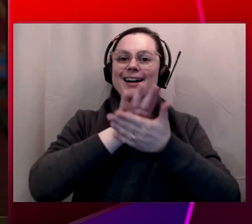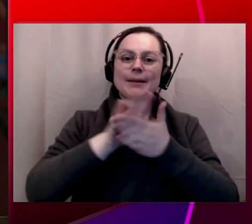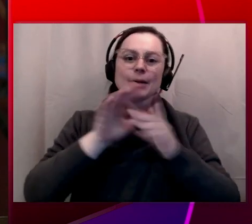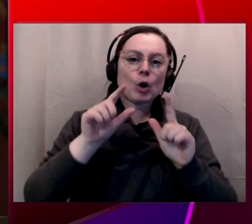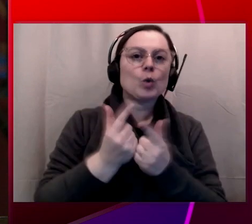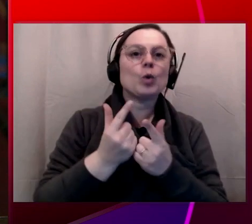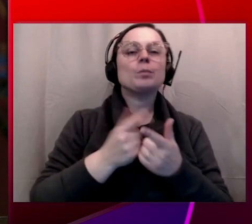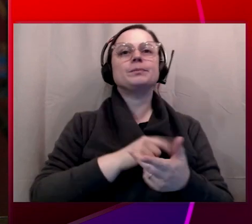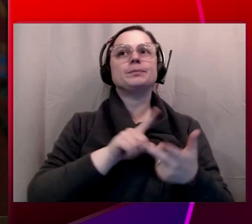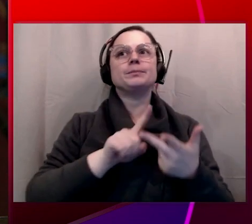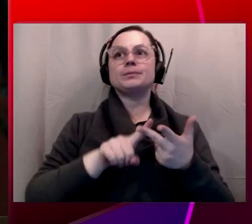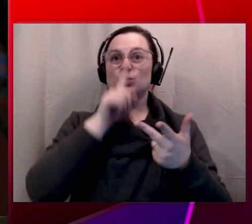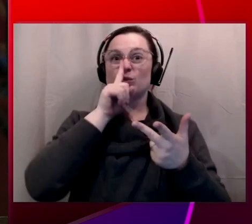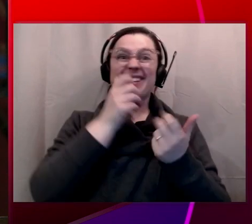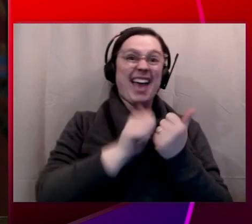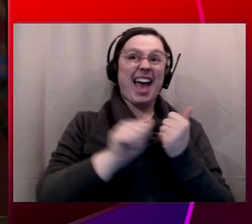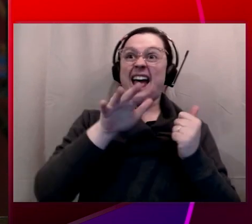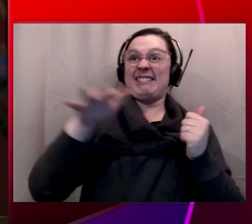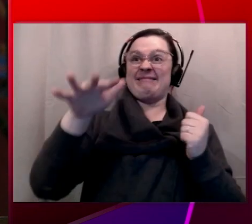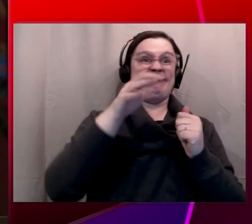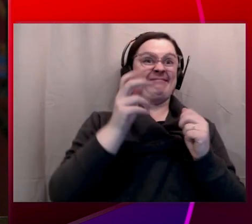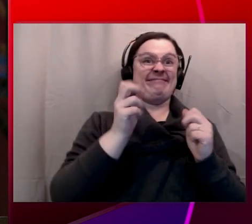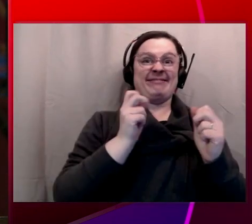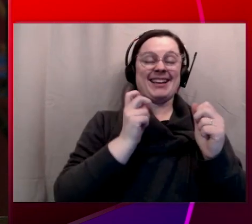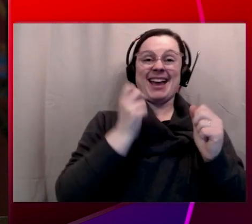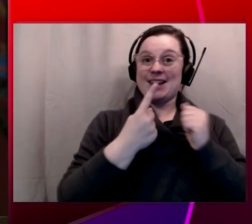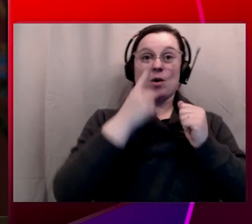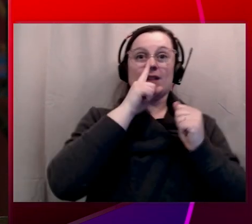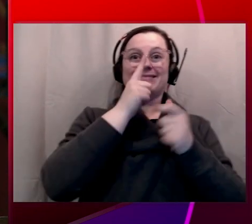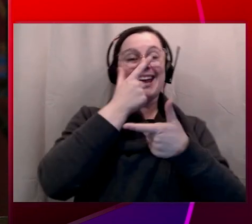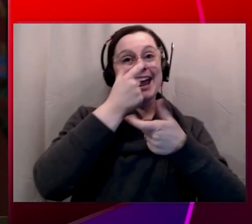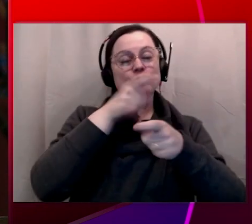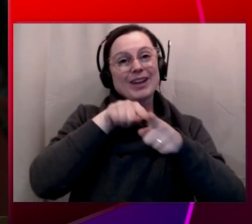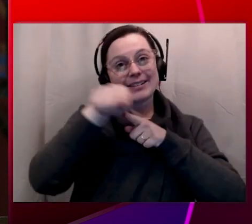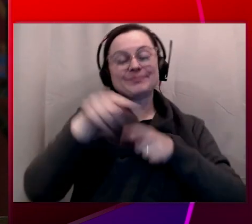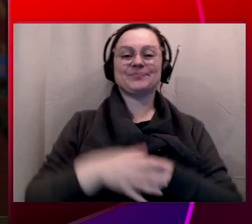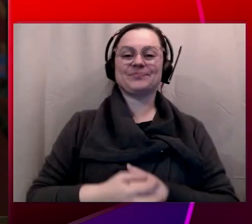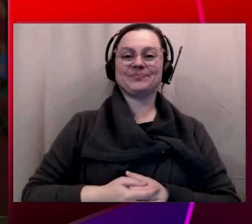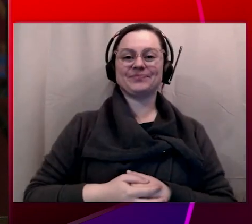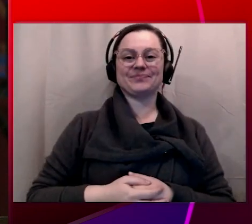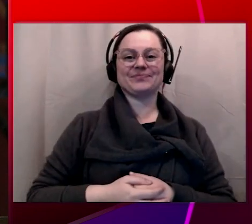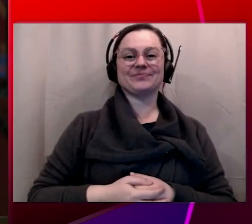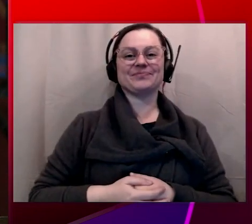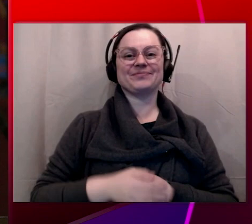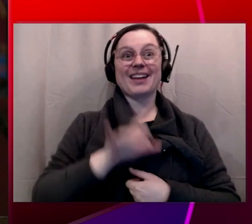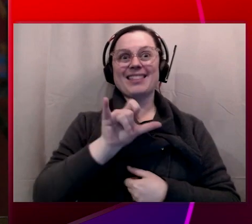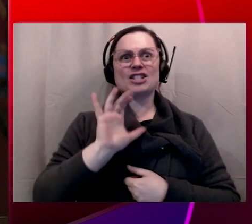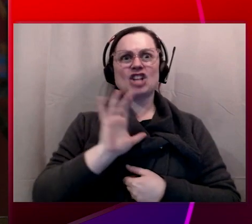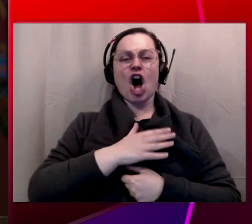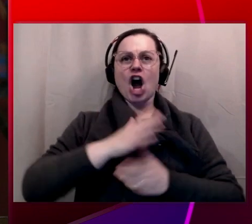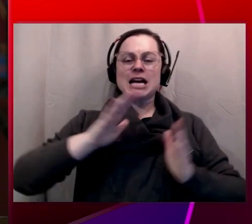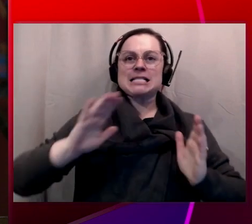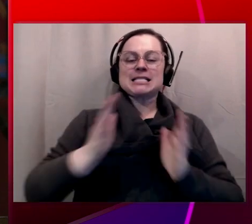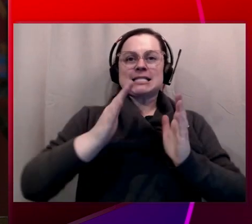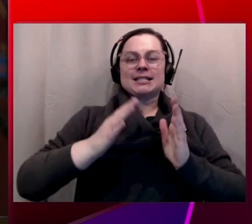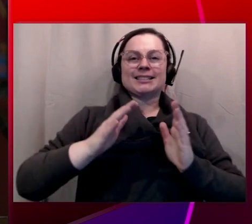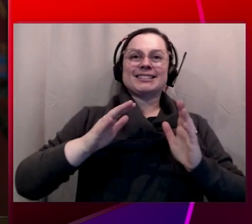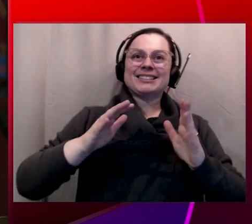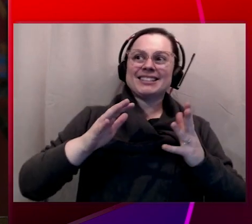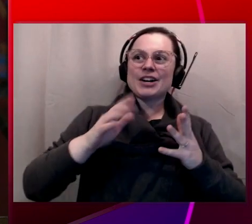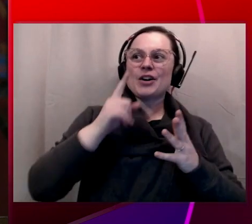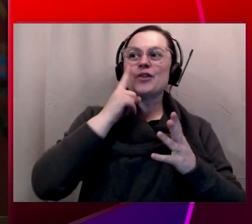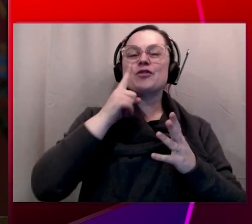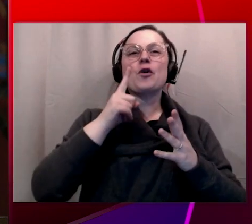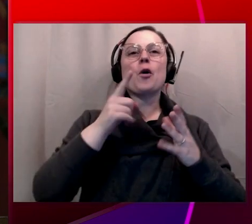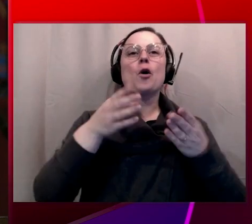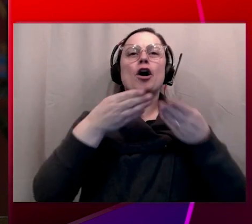really anyone with an interest in that. And so it's part of our push to sort of democratize how drug discovery is done. Yeah.